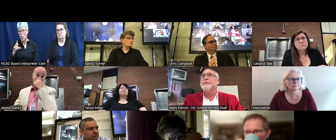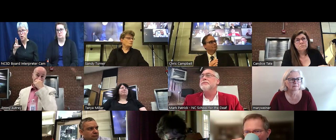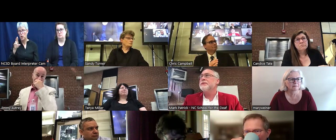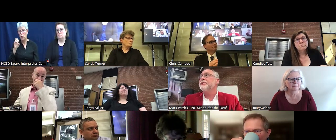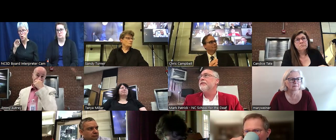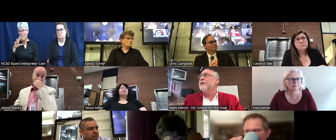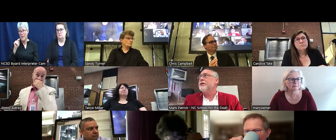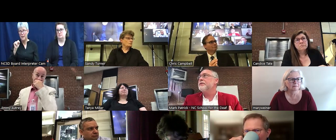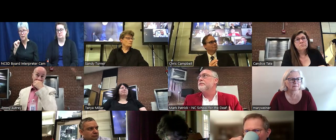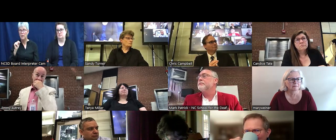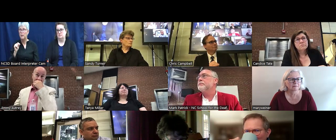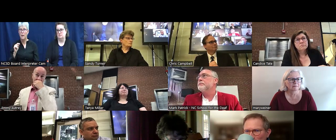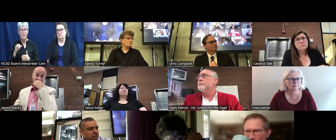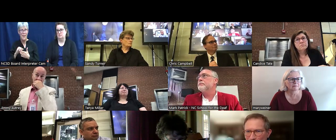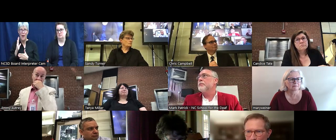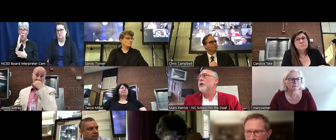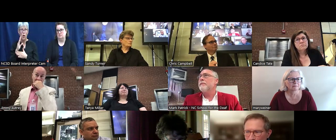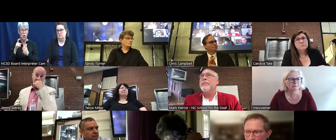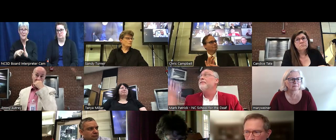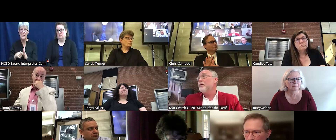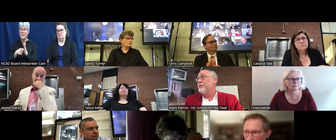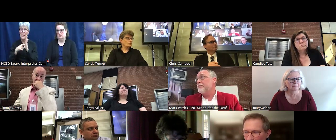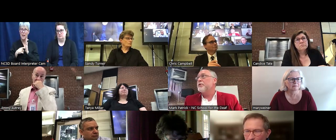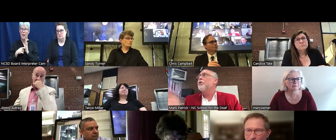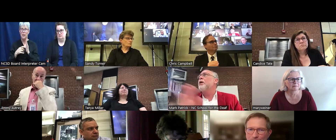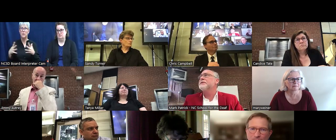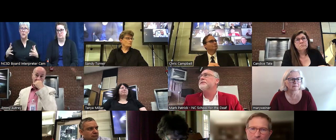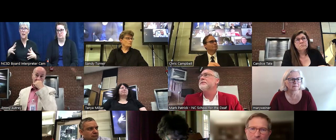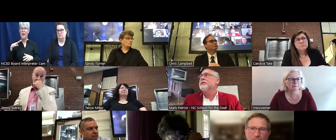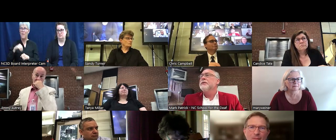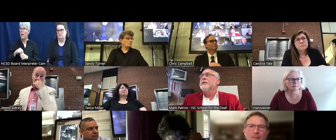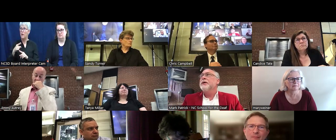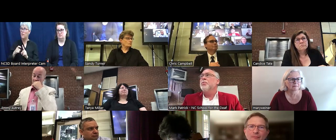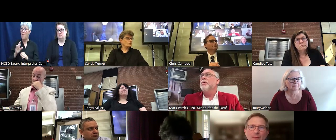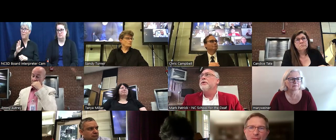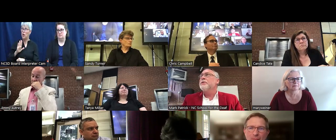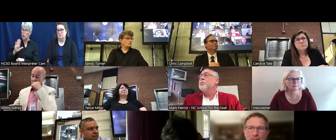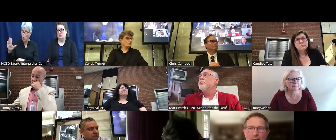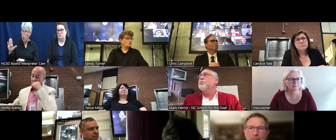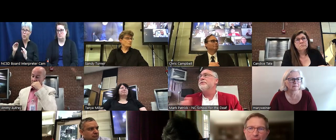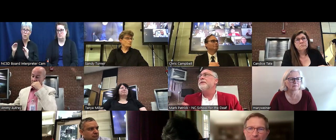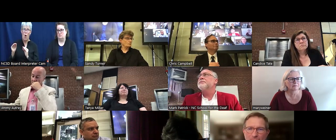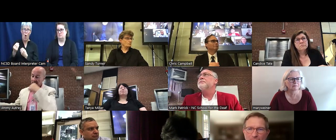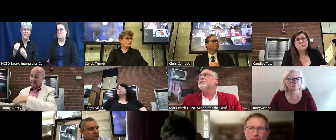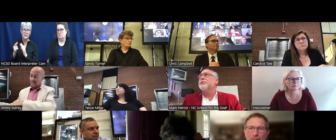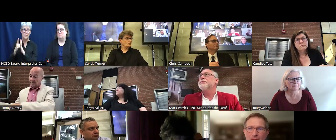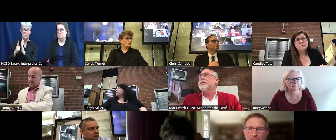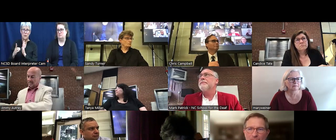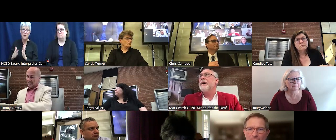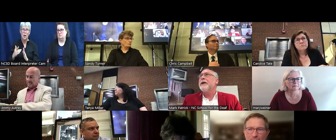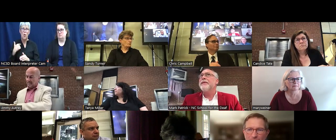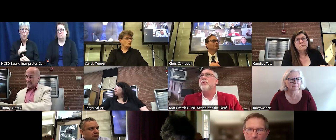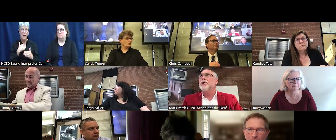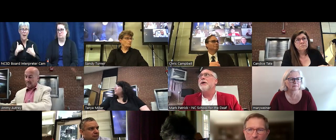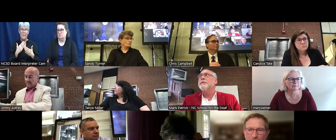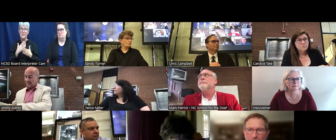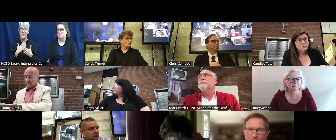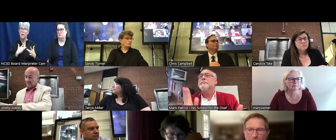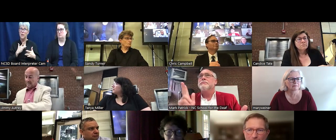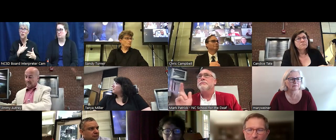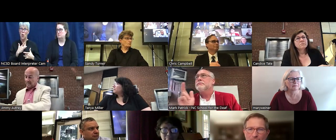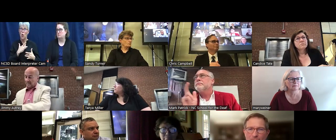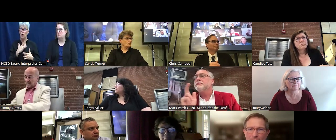necessitate significant involvement from your office. And we do have some concerns about that. We're not